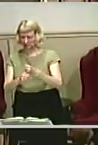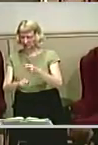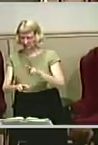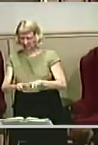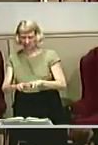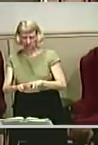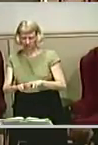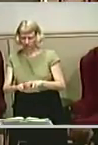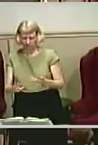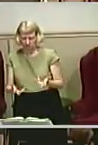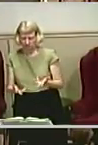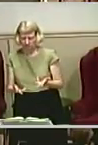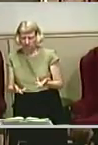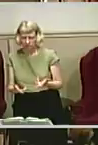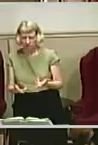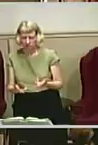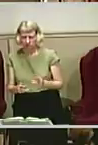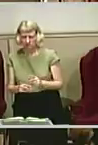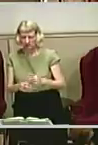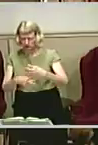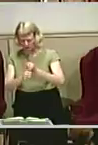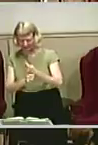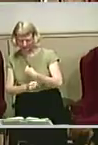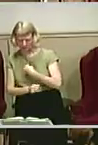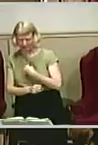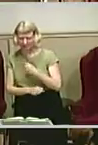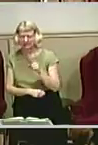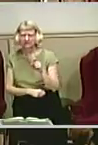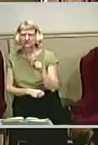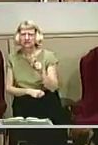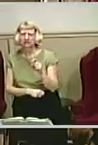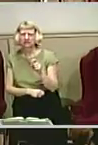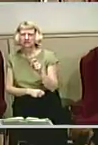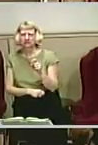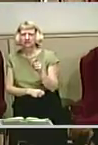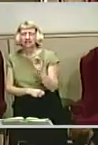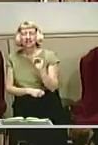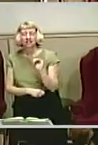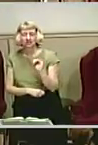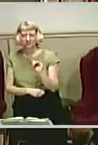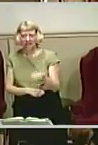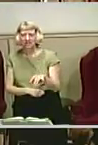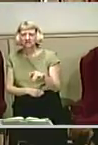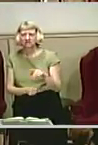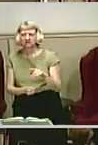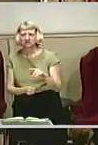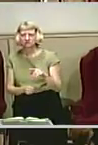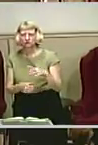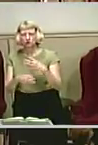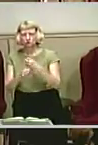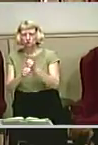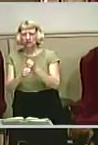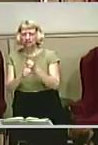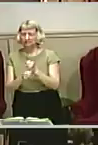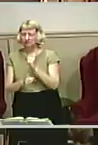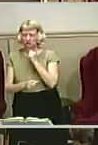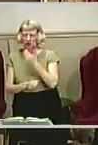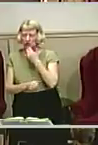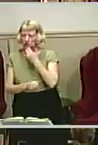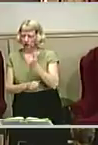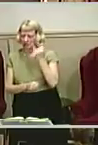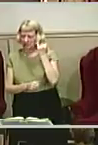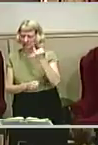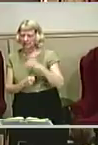said sit down now, there's a chair there, that there was a chair there. And that's what sometimes you guys would think a trust in Chaz might not be that good.